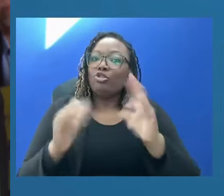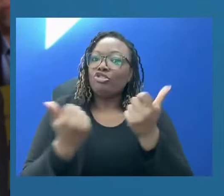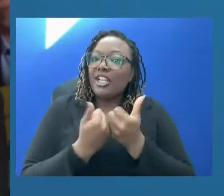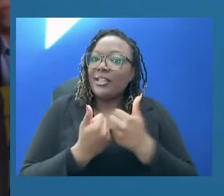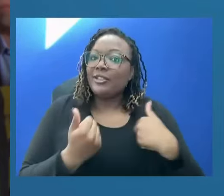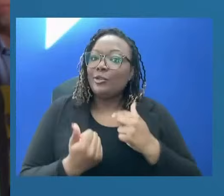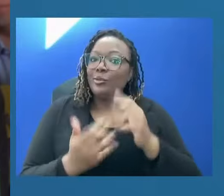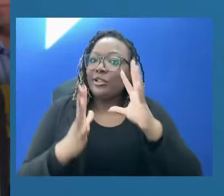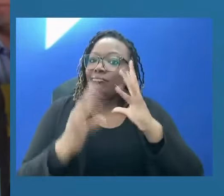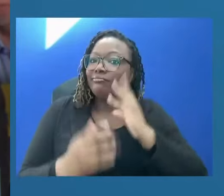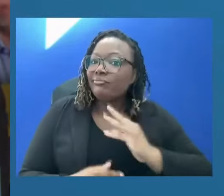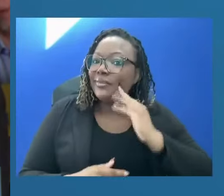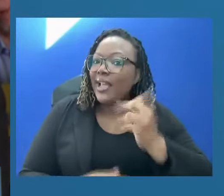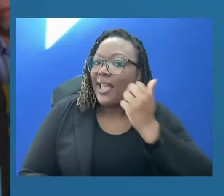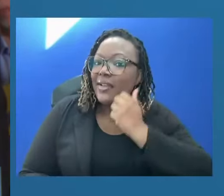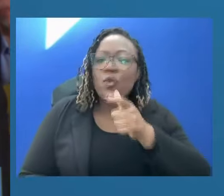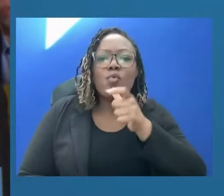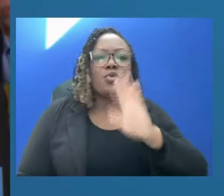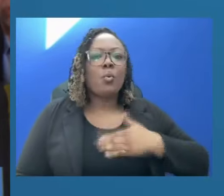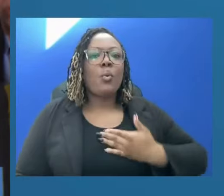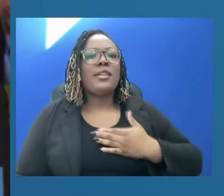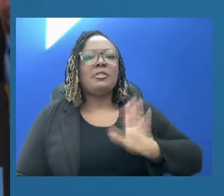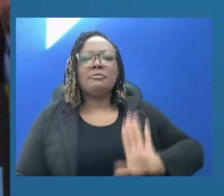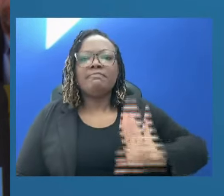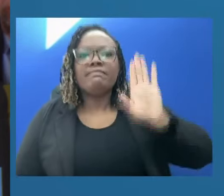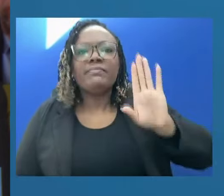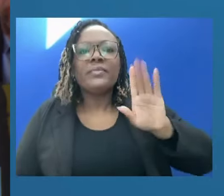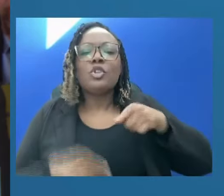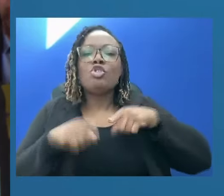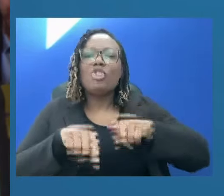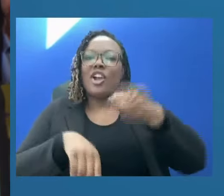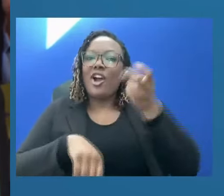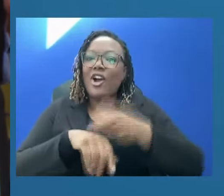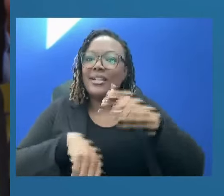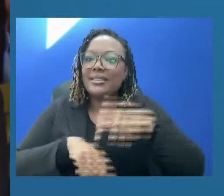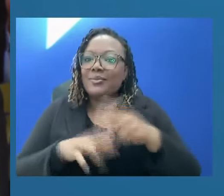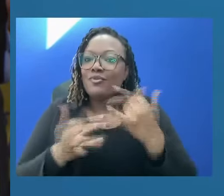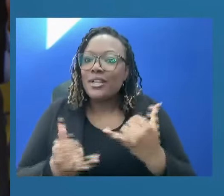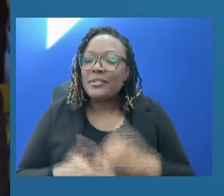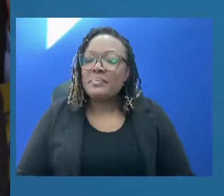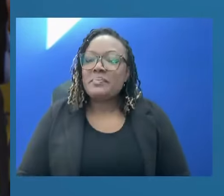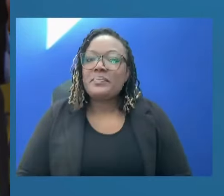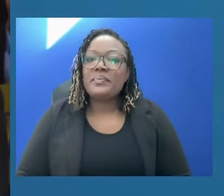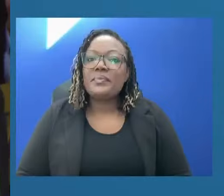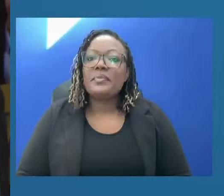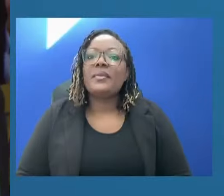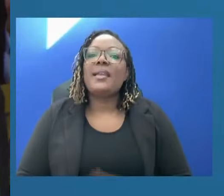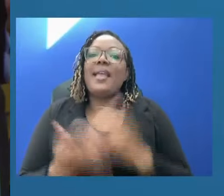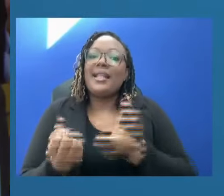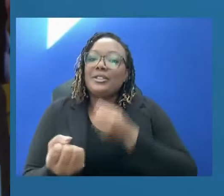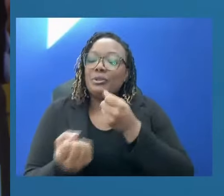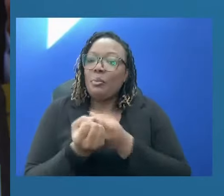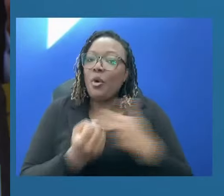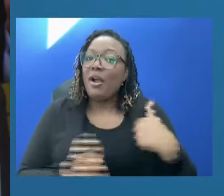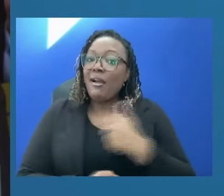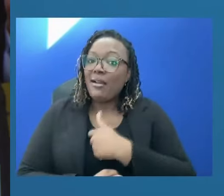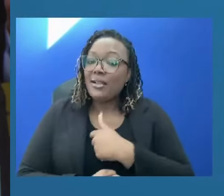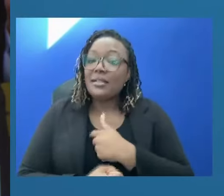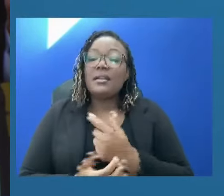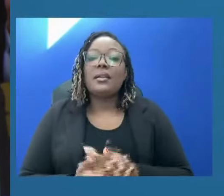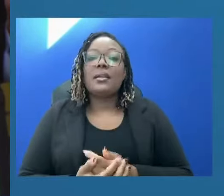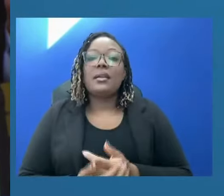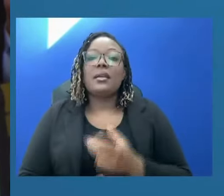and is willing to step up during a difficult time and support us. We want